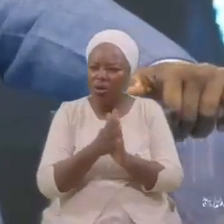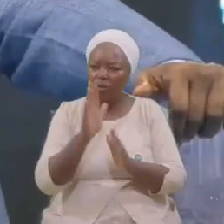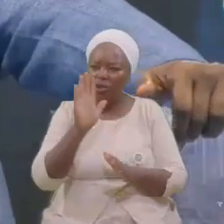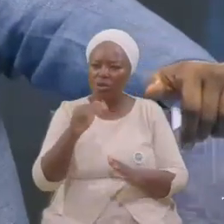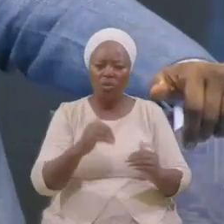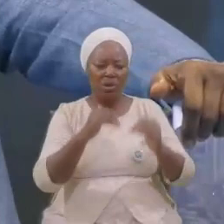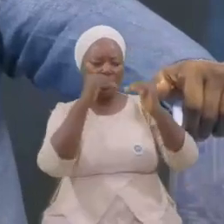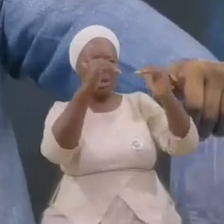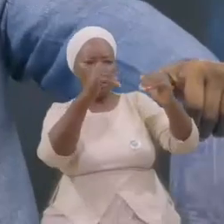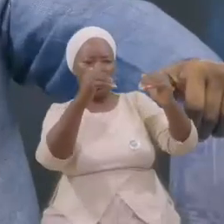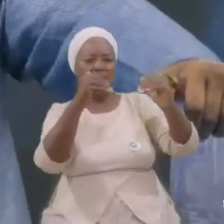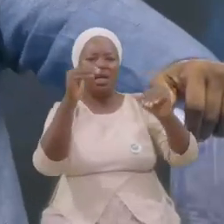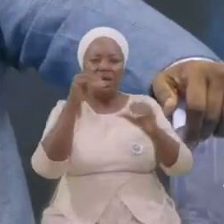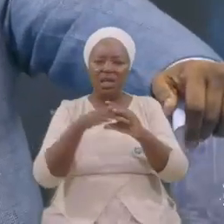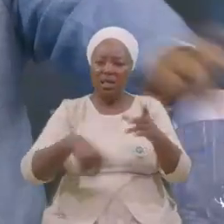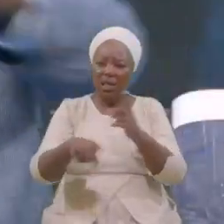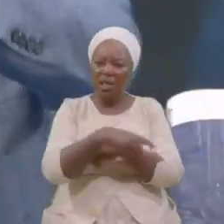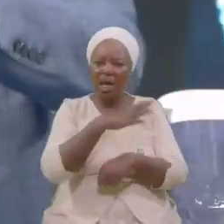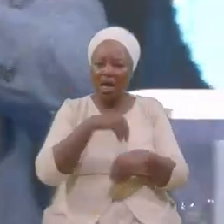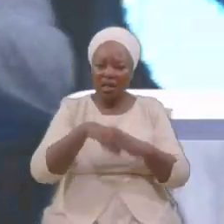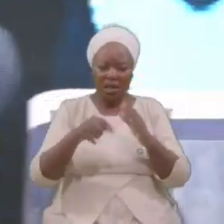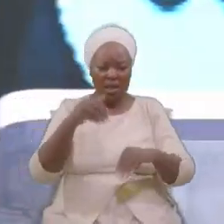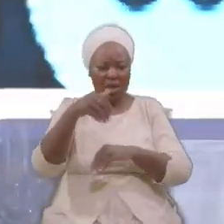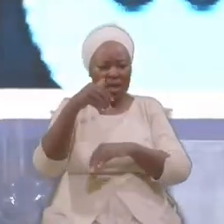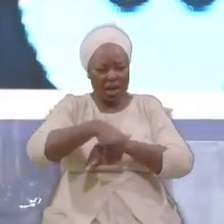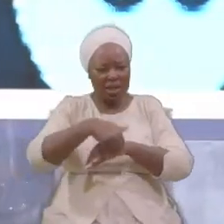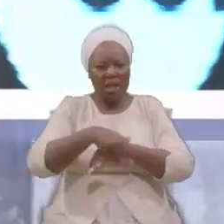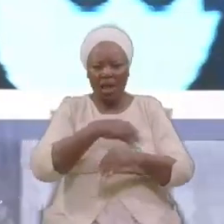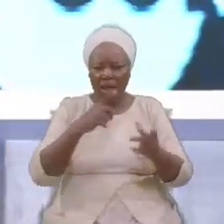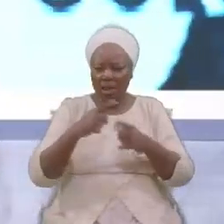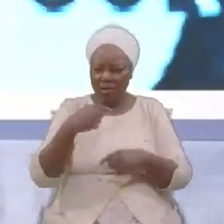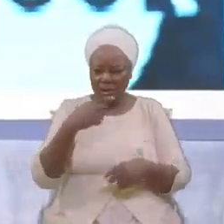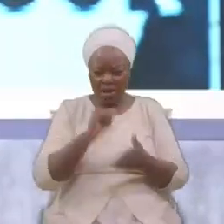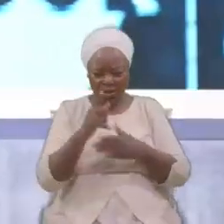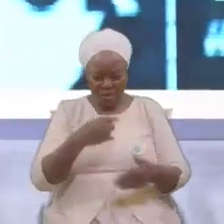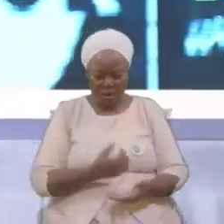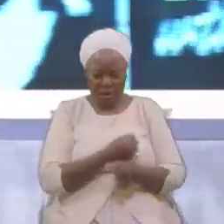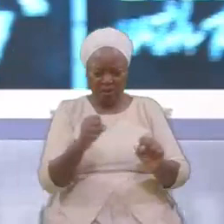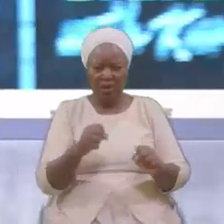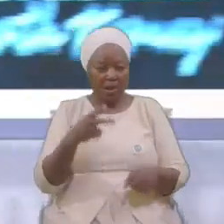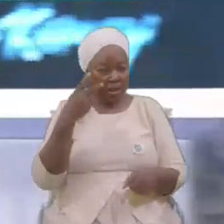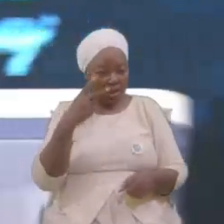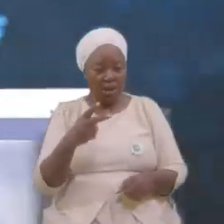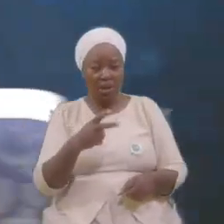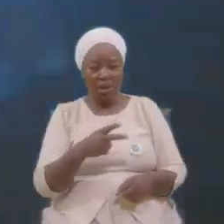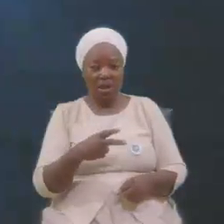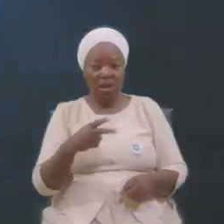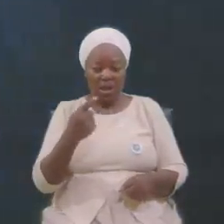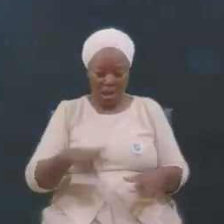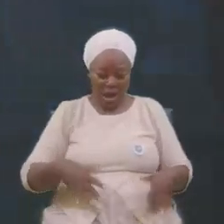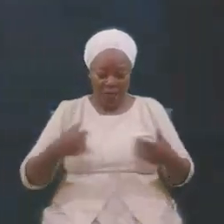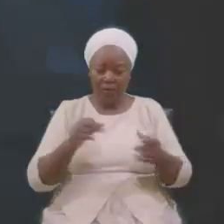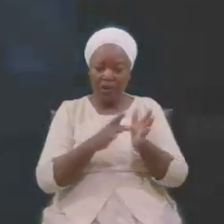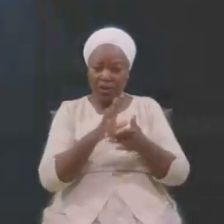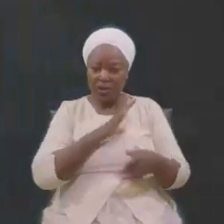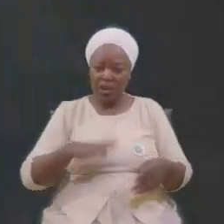day and in the night. And you say you are saved, look at him, you ought to walk